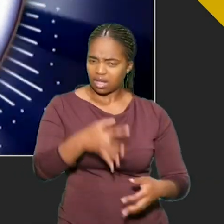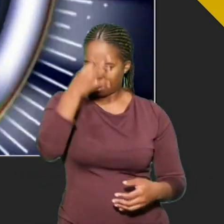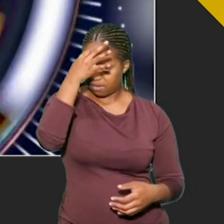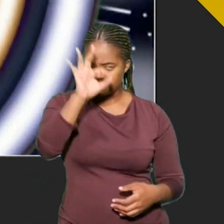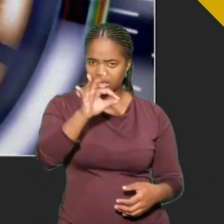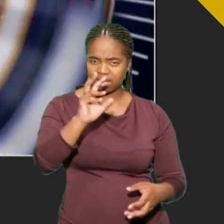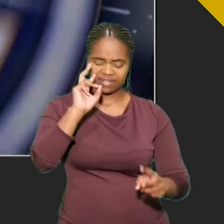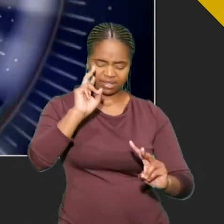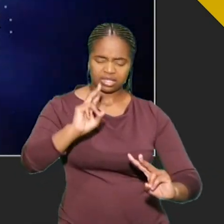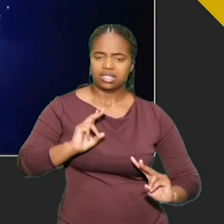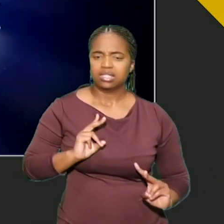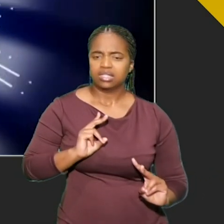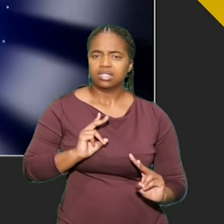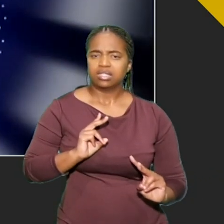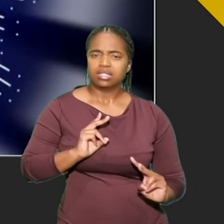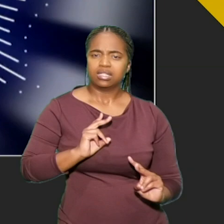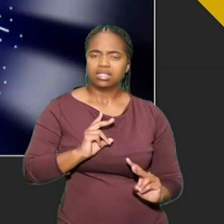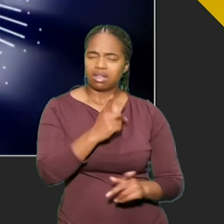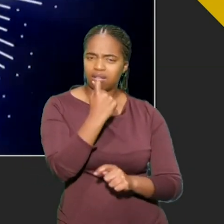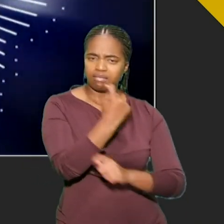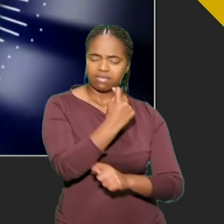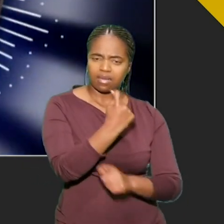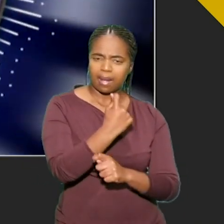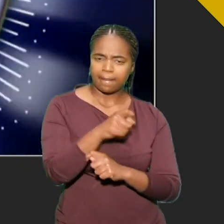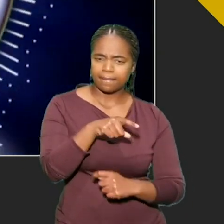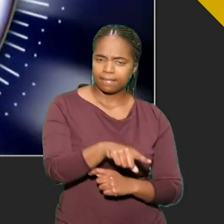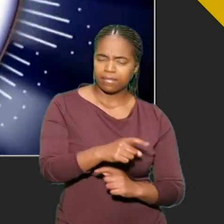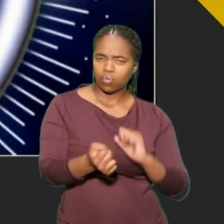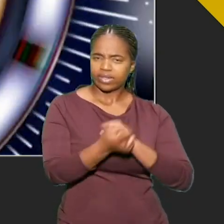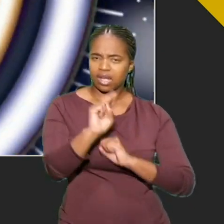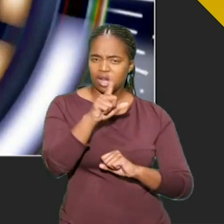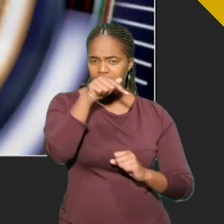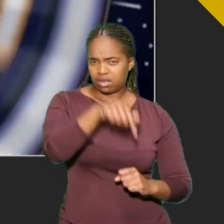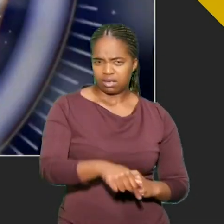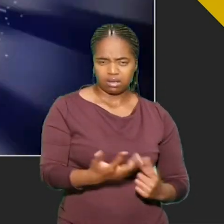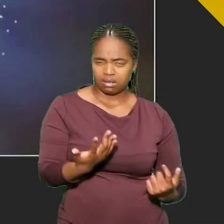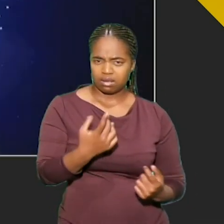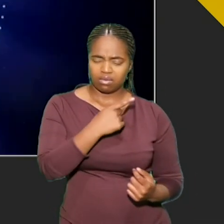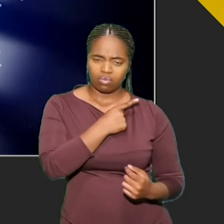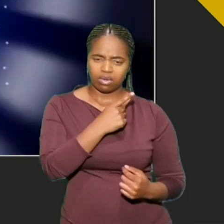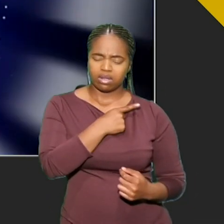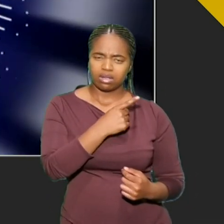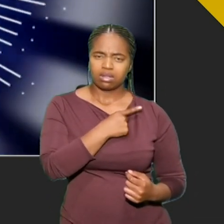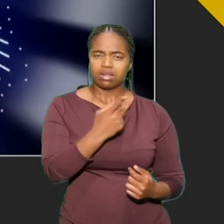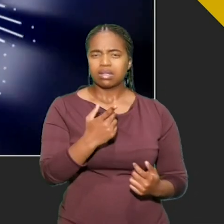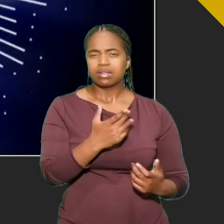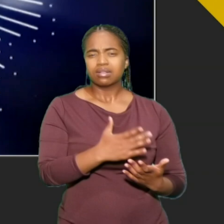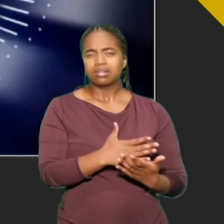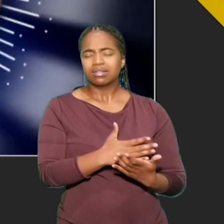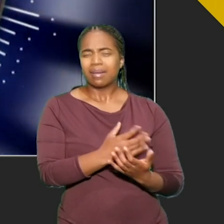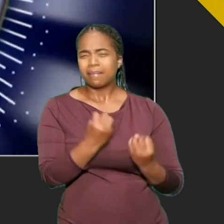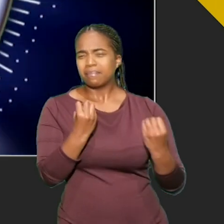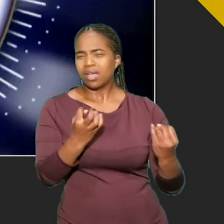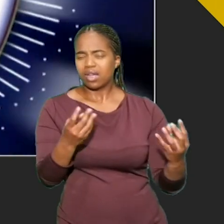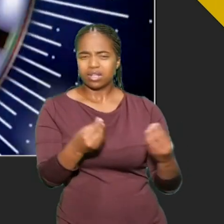doesn't visit the rural areas and check what happens here, because there are so many things that